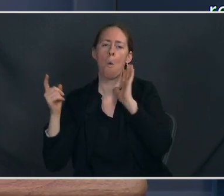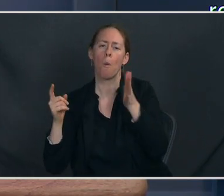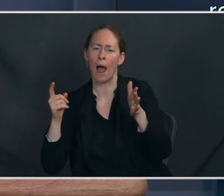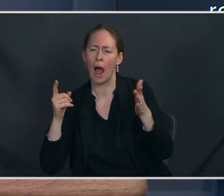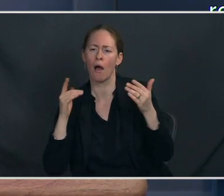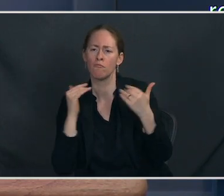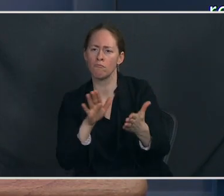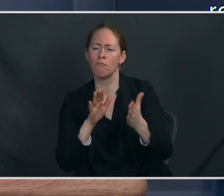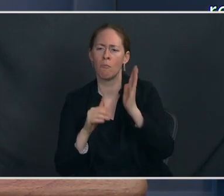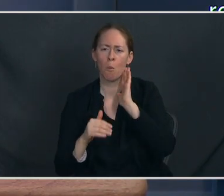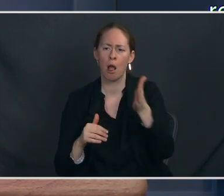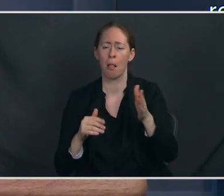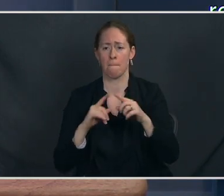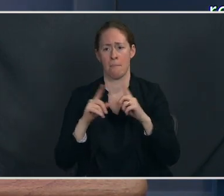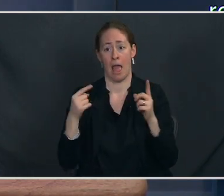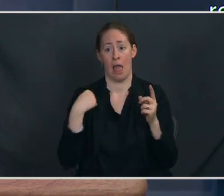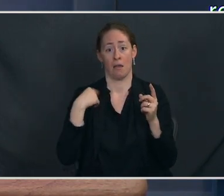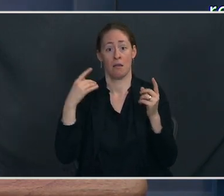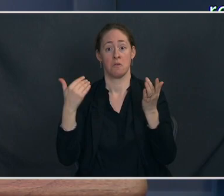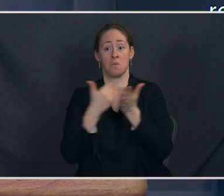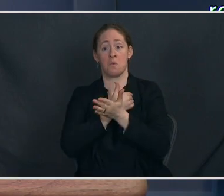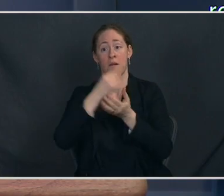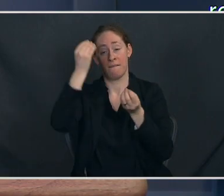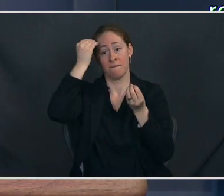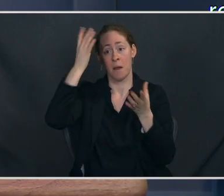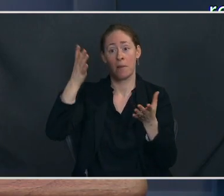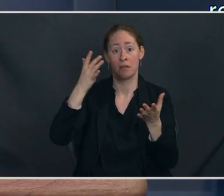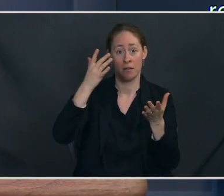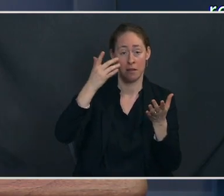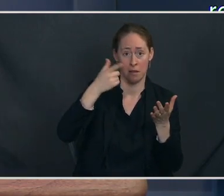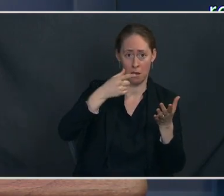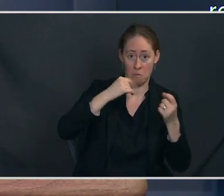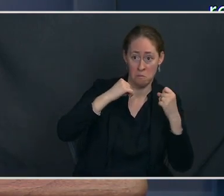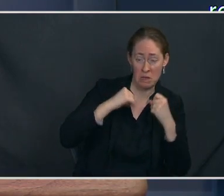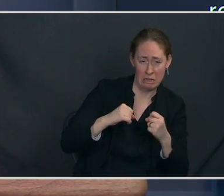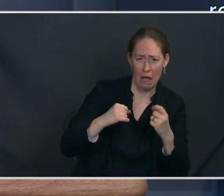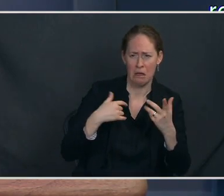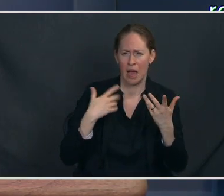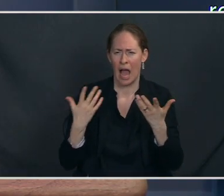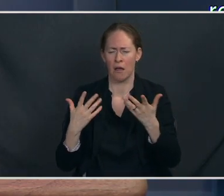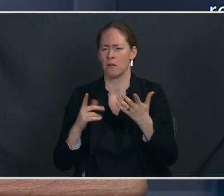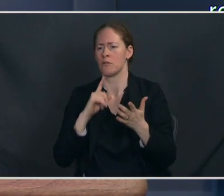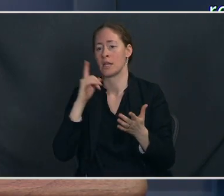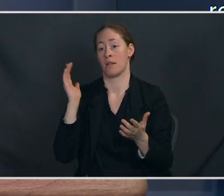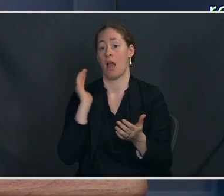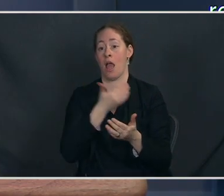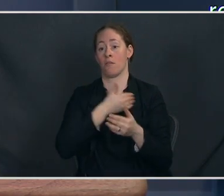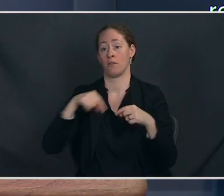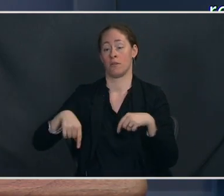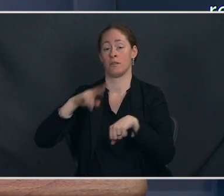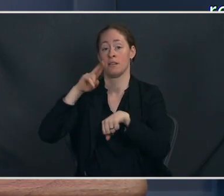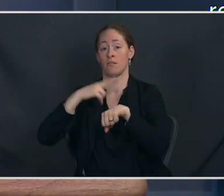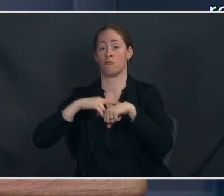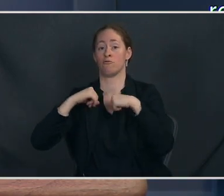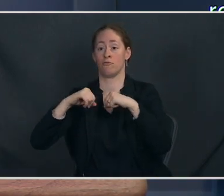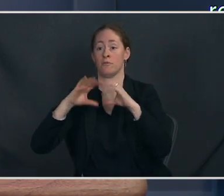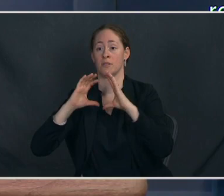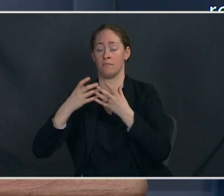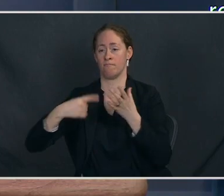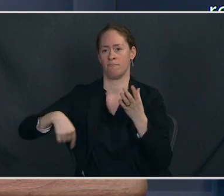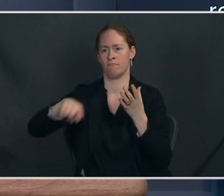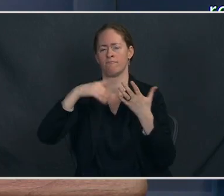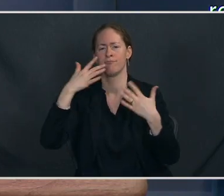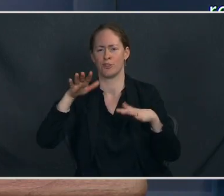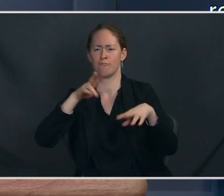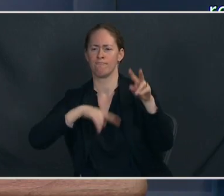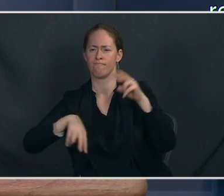temporary protected status. That was a mouthful. I will, of course, our national security team is doing a review of all of the